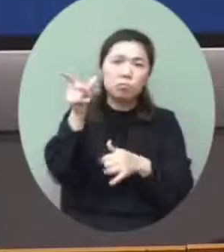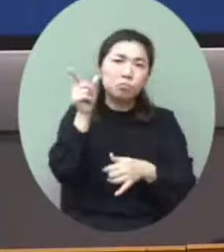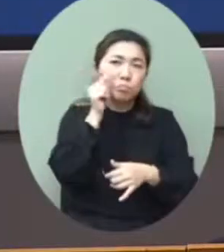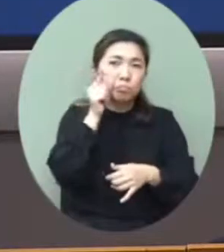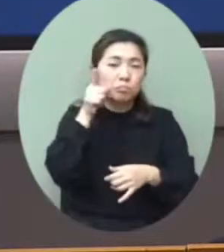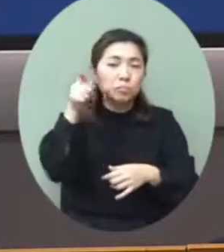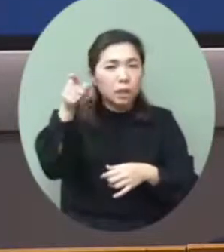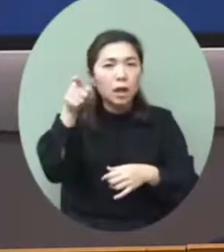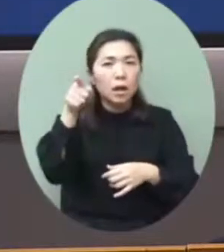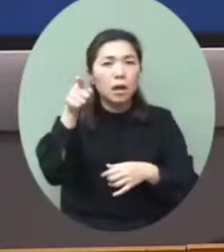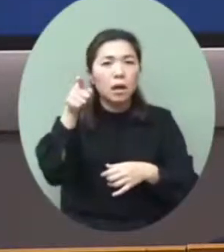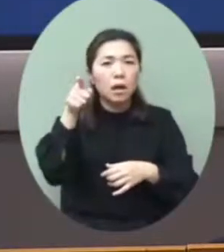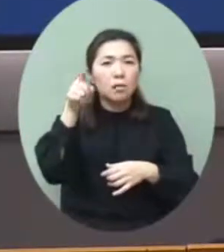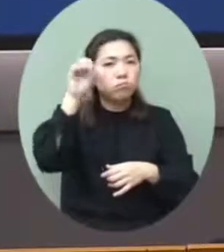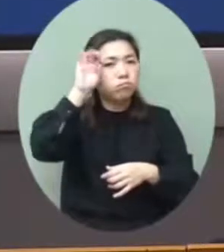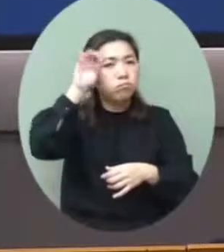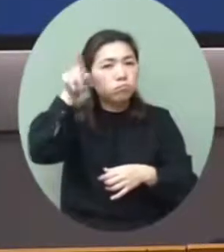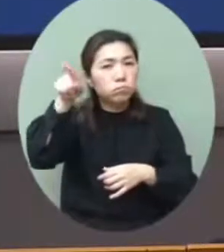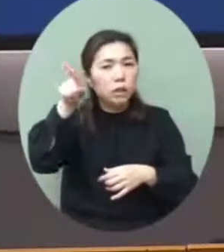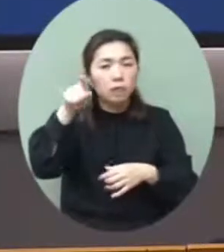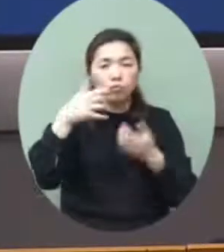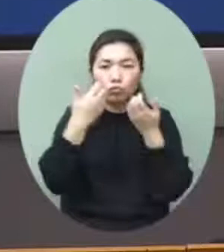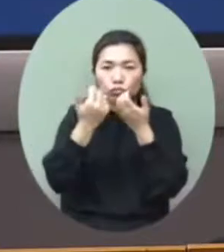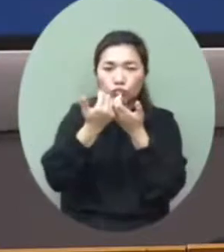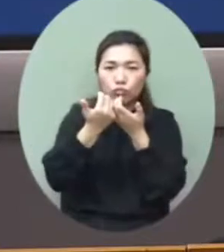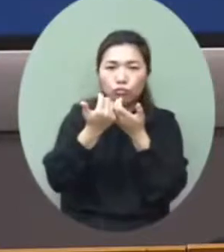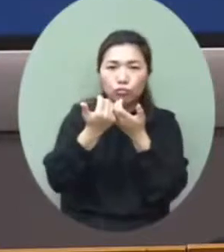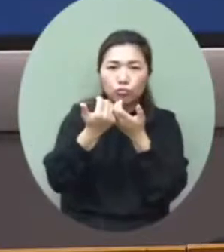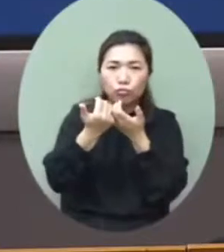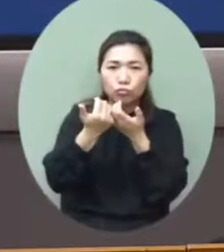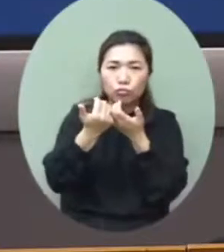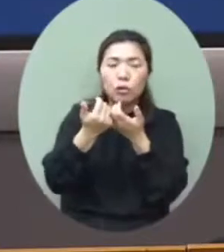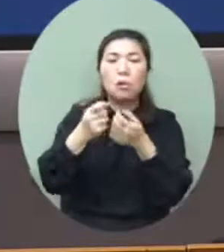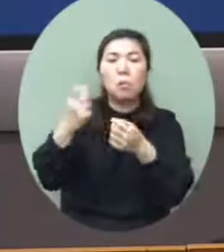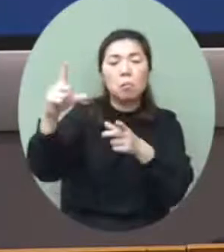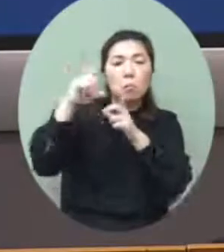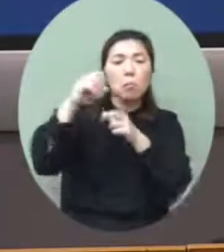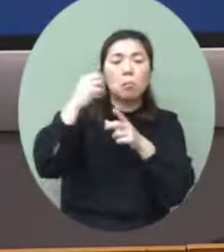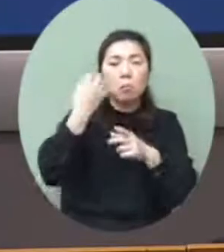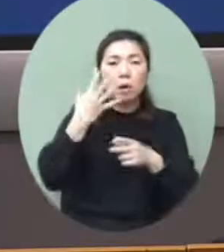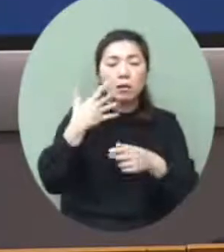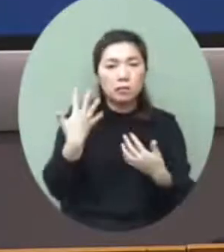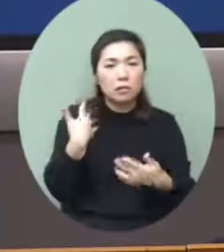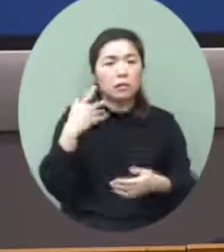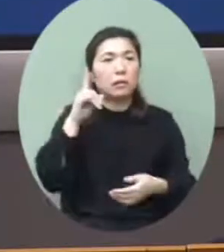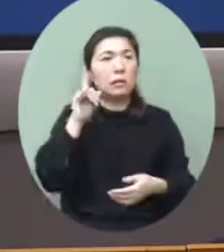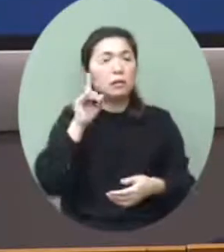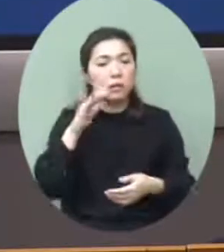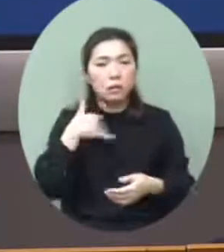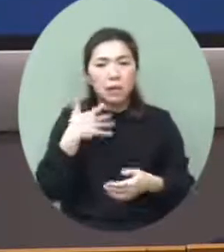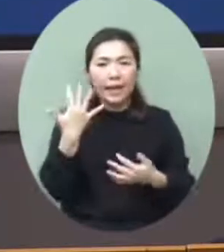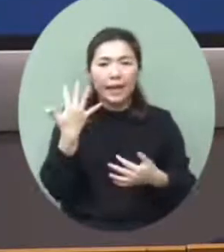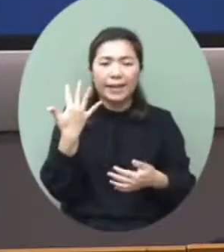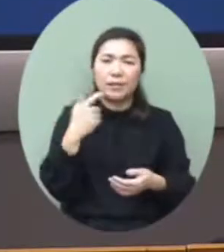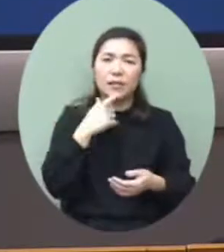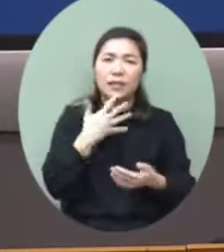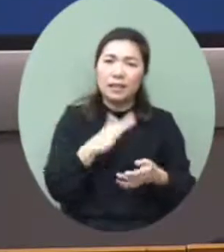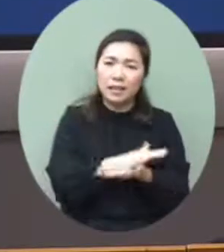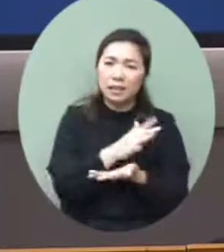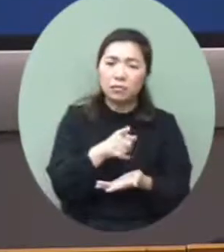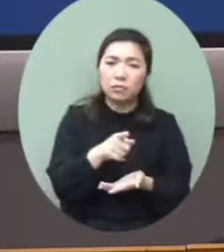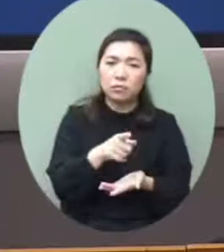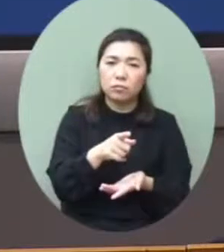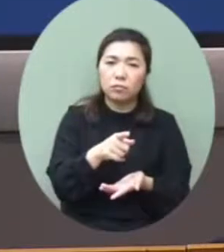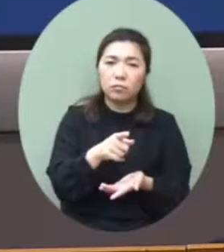so, we have been working very closely with the various research groups. Some of the graphs that I have shown you just